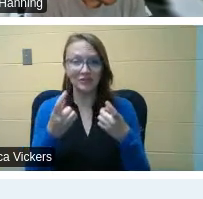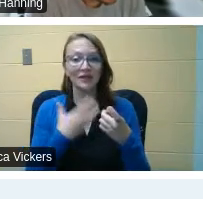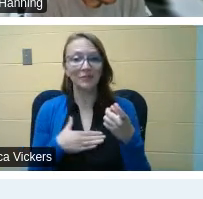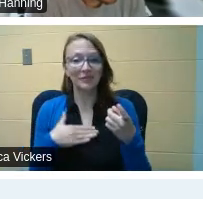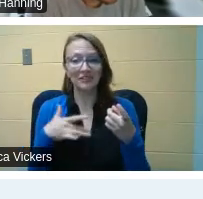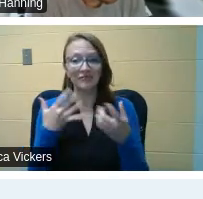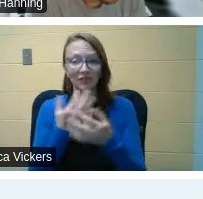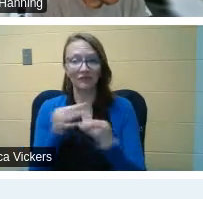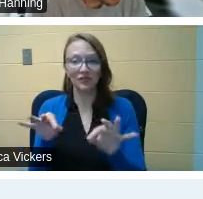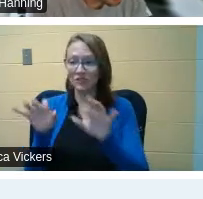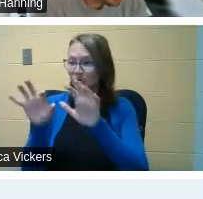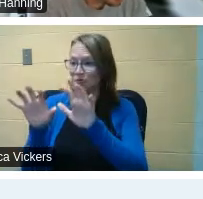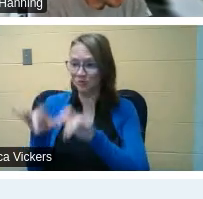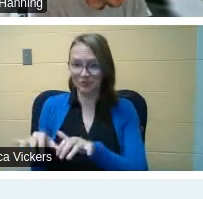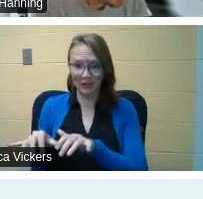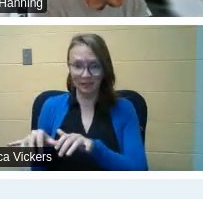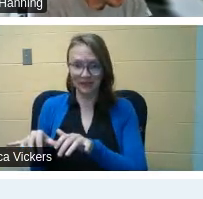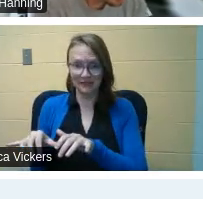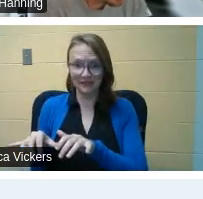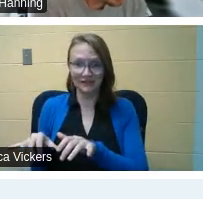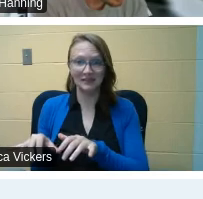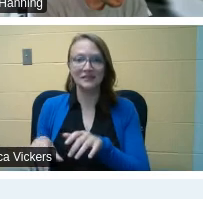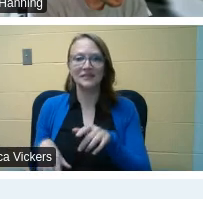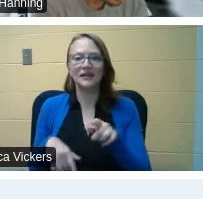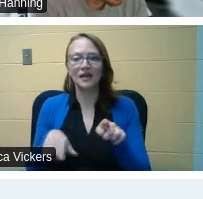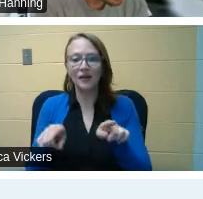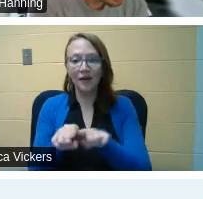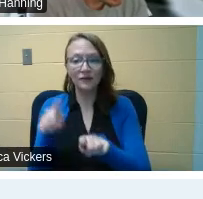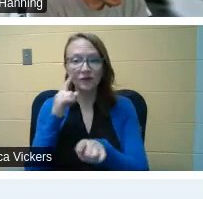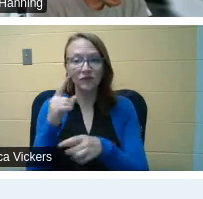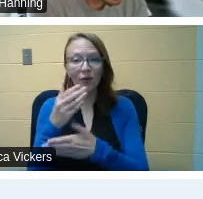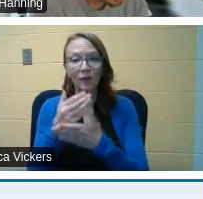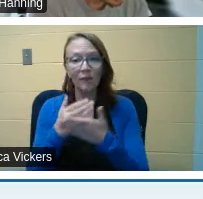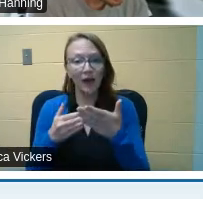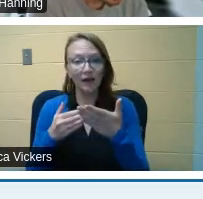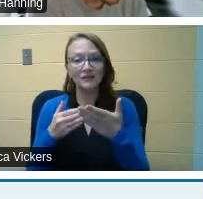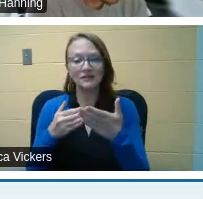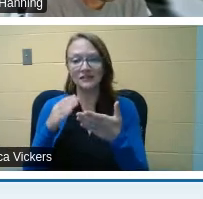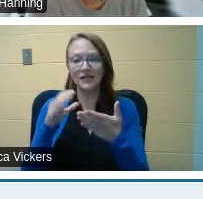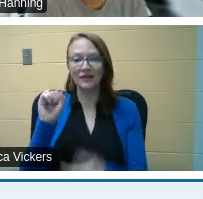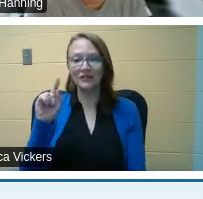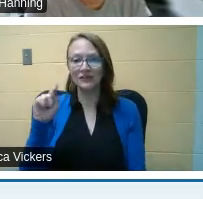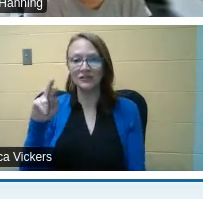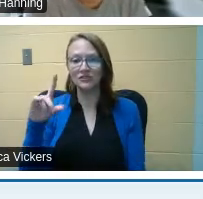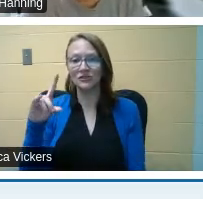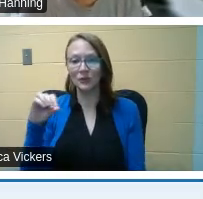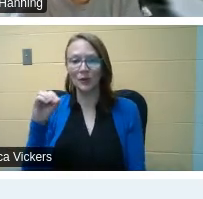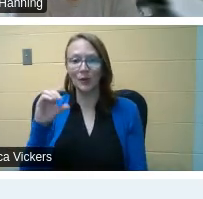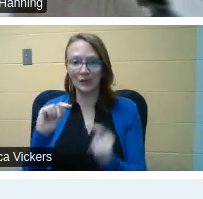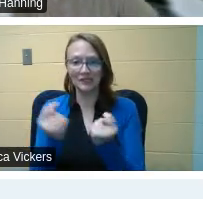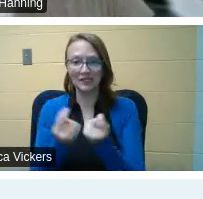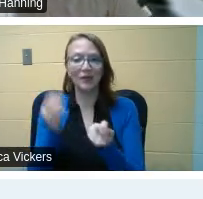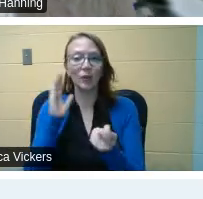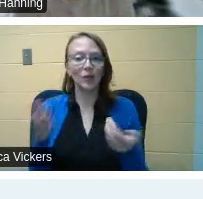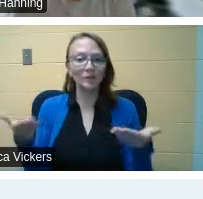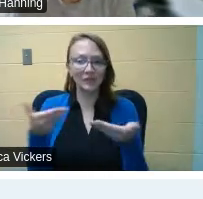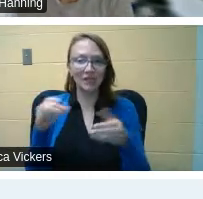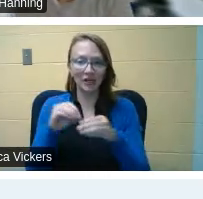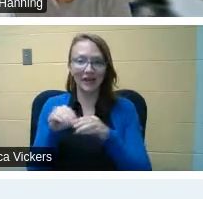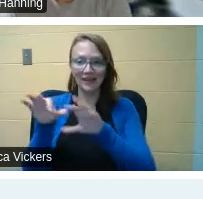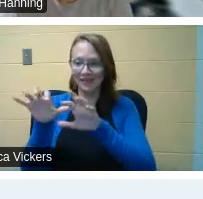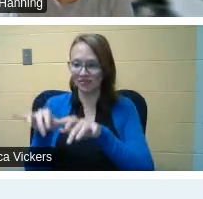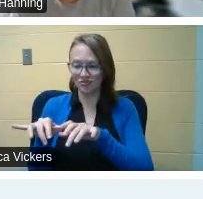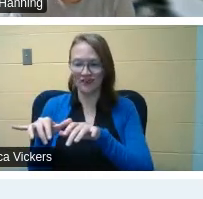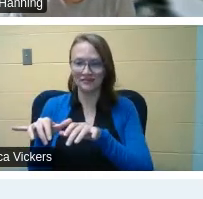with us. And Jenny, also part of the OctoStudio team, will be here and in the chat and trying